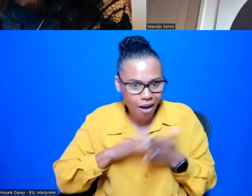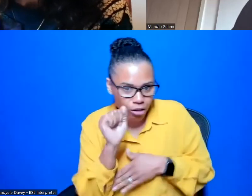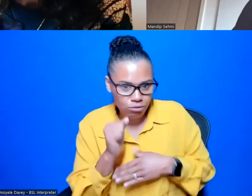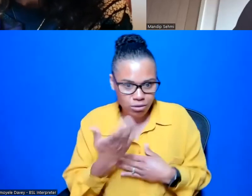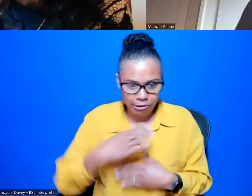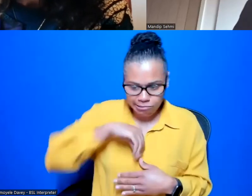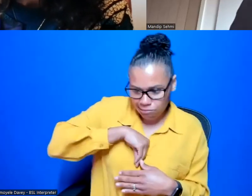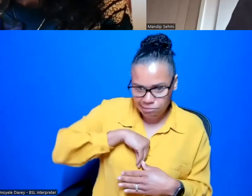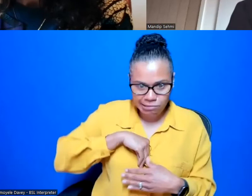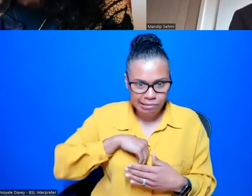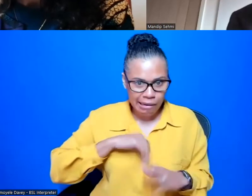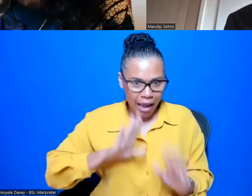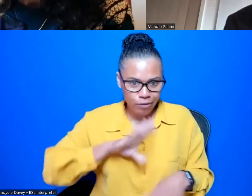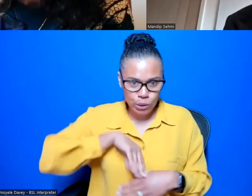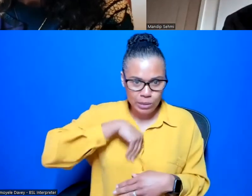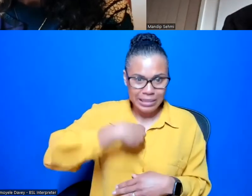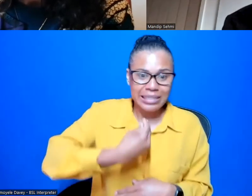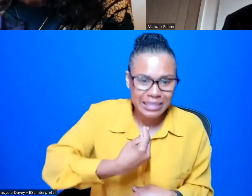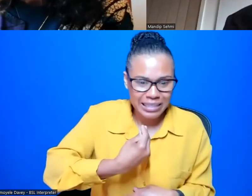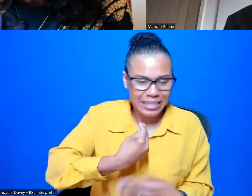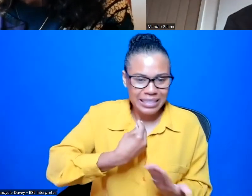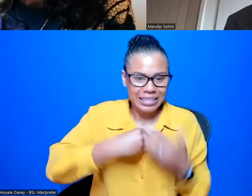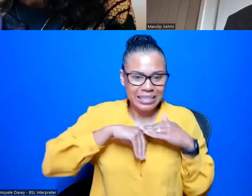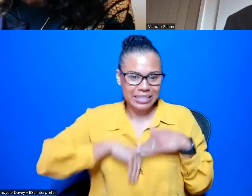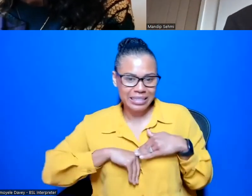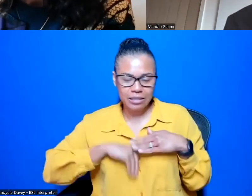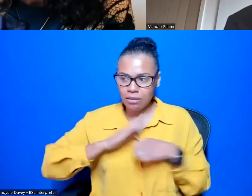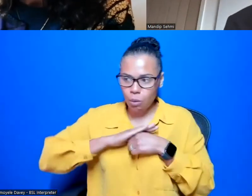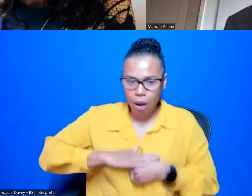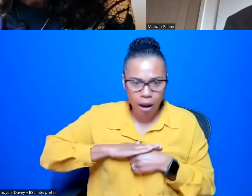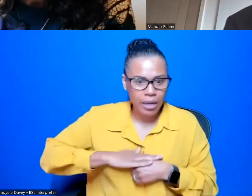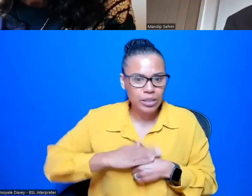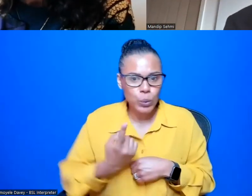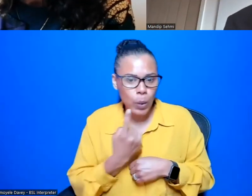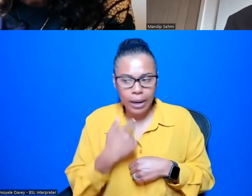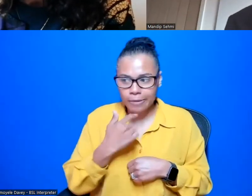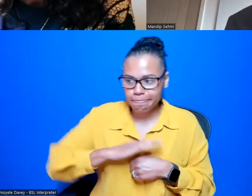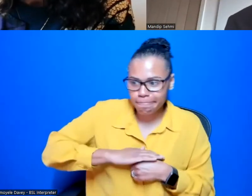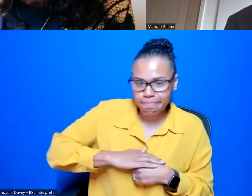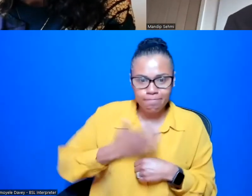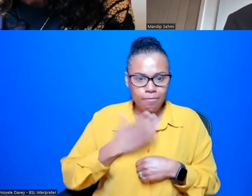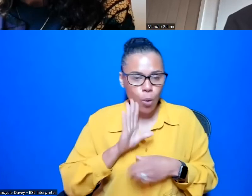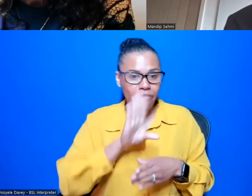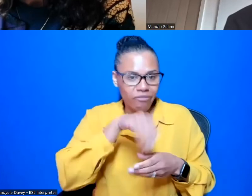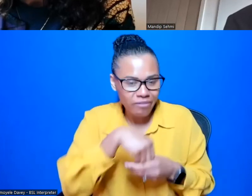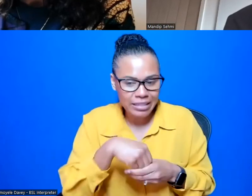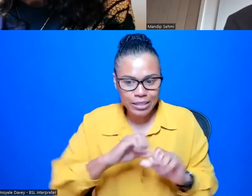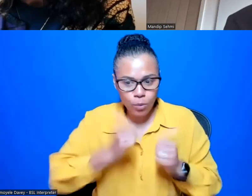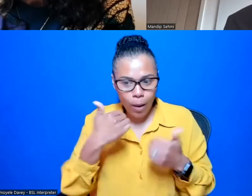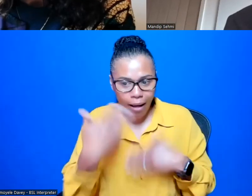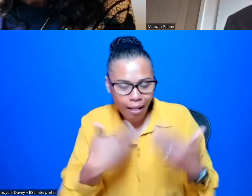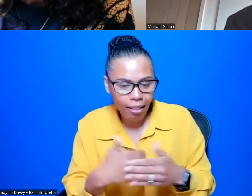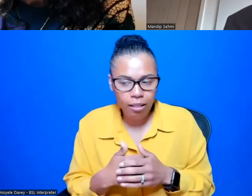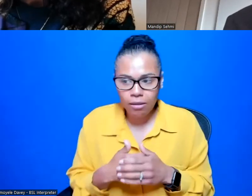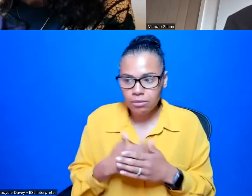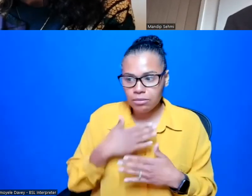I had to hide who I was and what I was about initially, because I wanted to fit in around the team ethics.